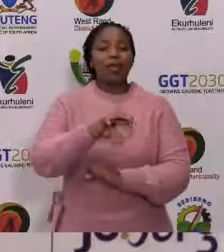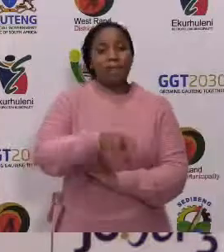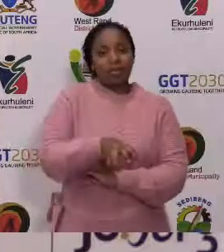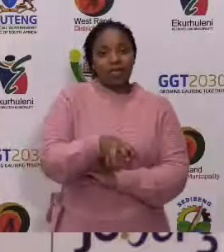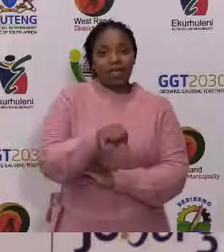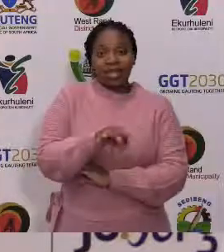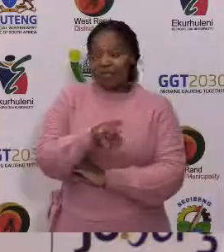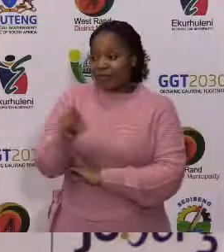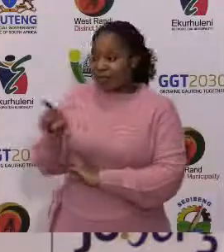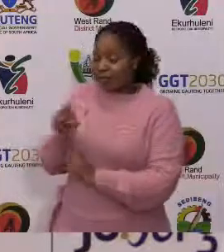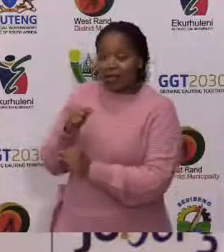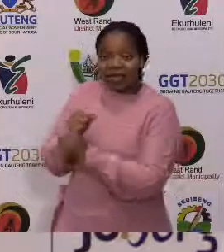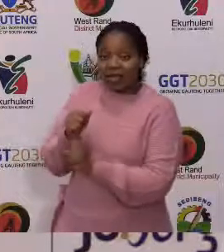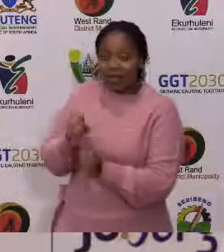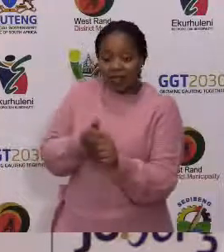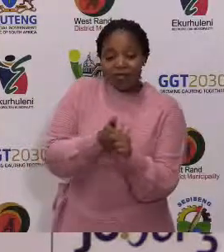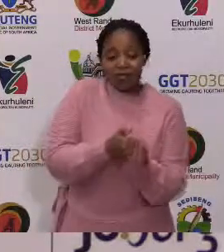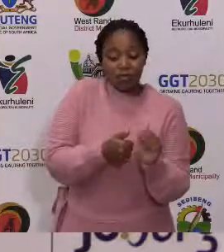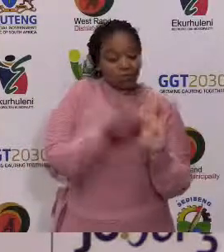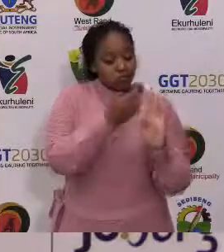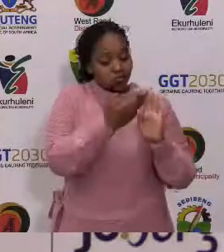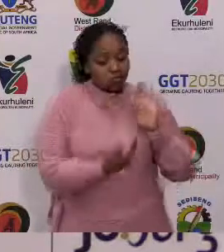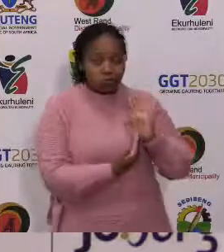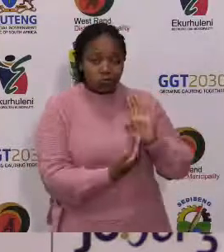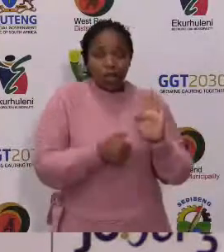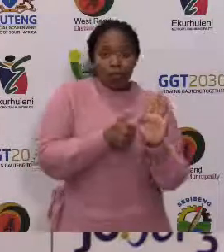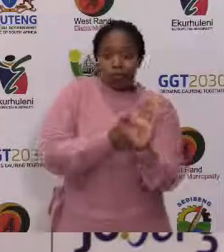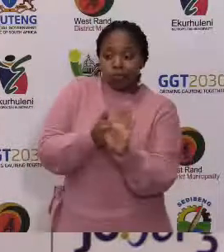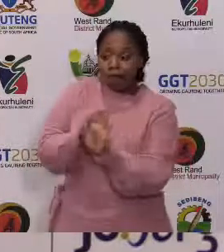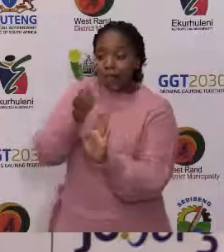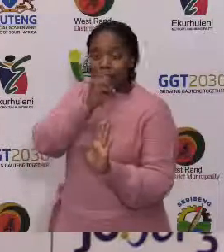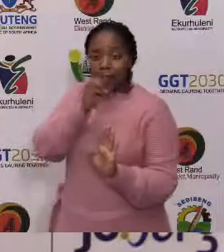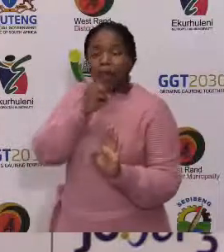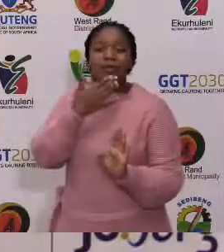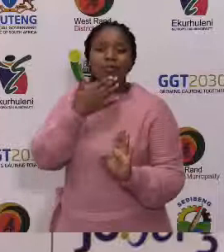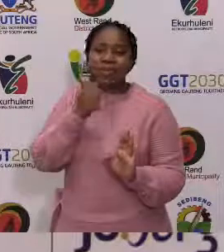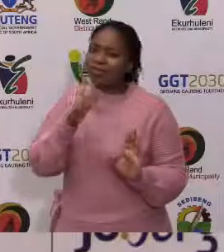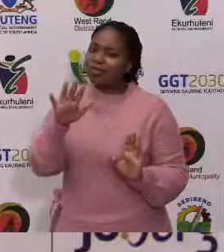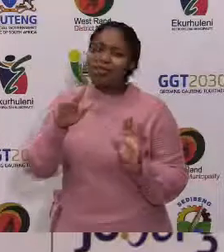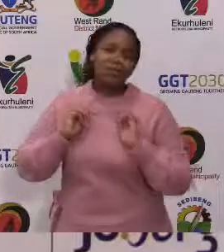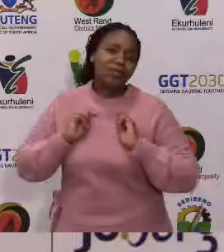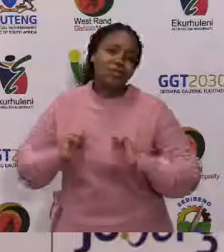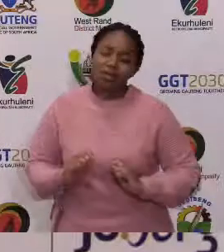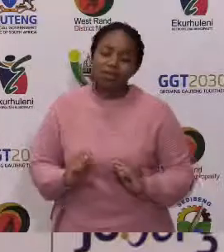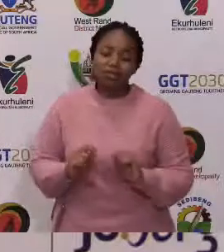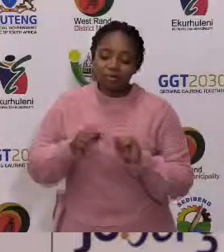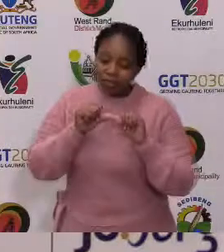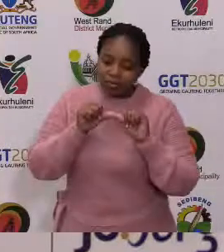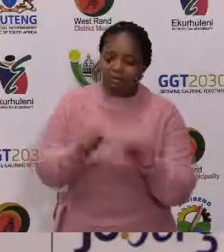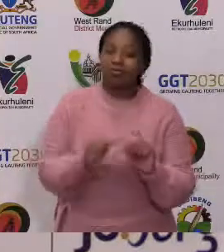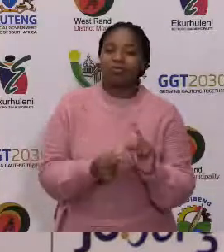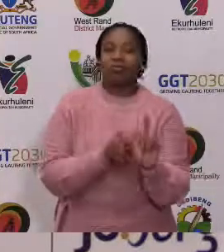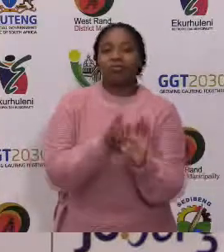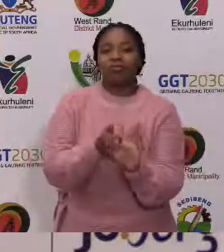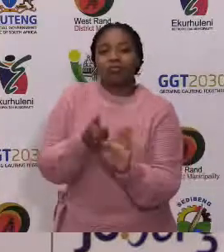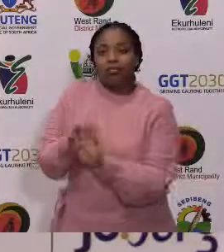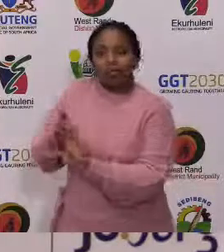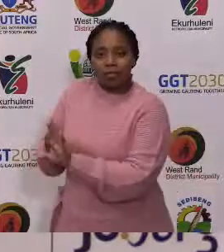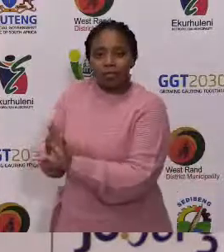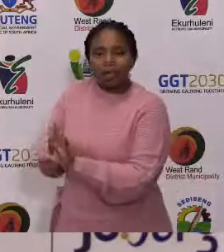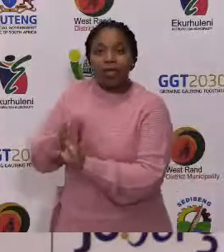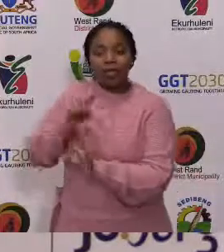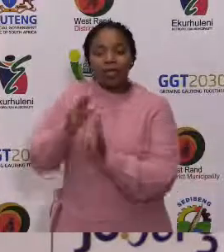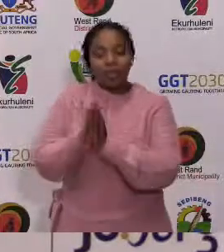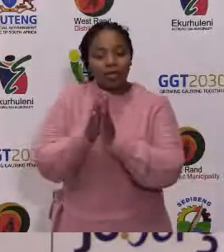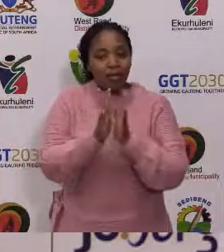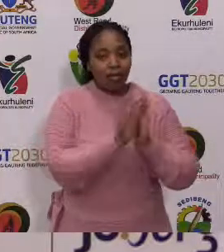not win the war. So they shouldn't tire. They shouldn't feel fatigued. We are appealing to them, to the people of our